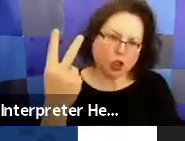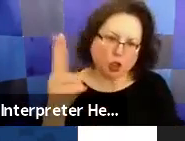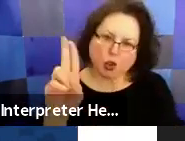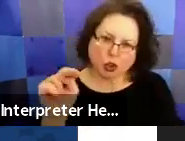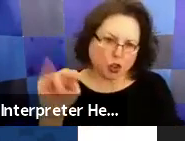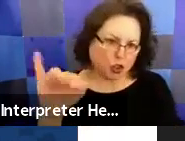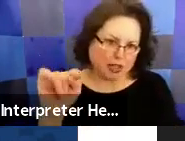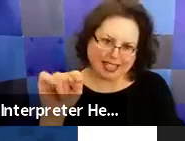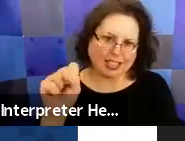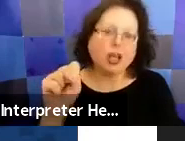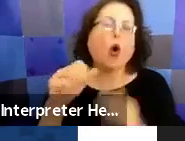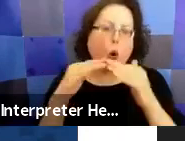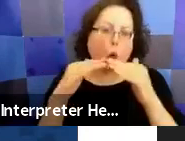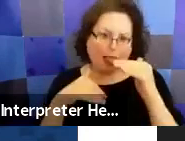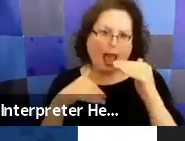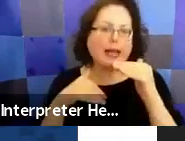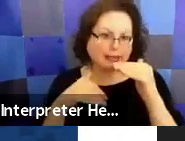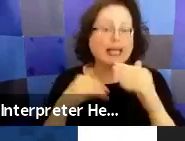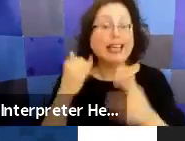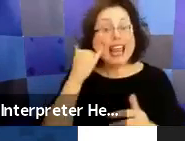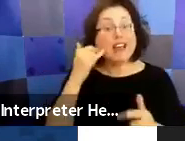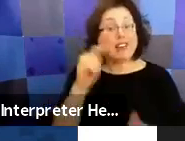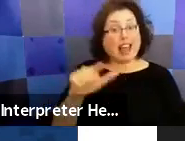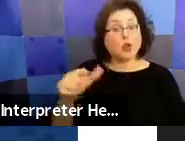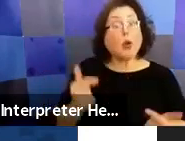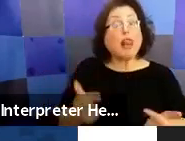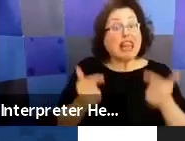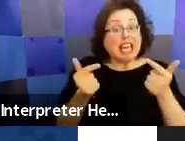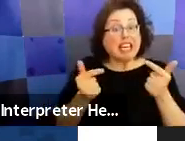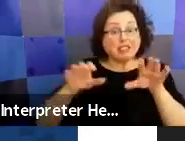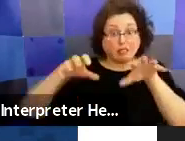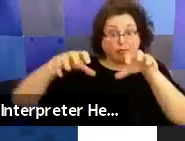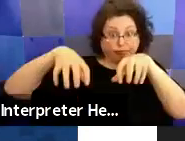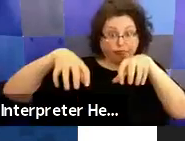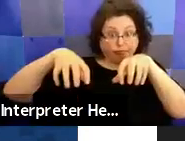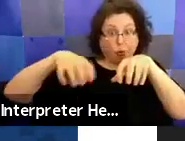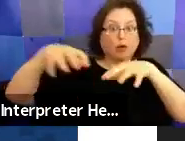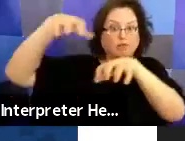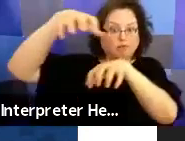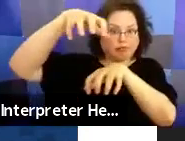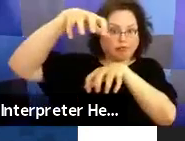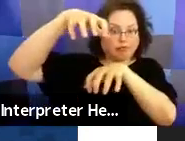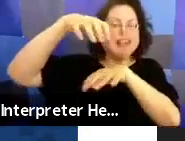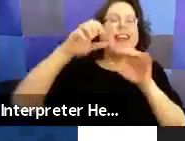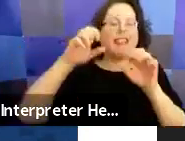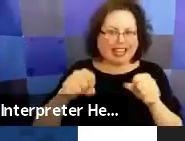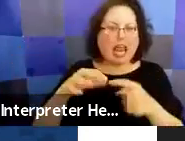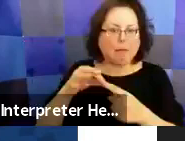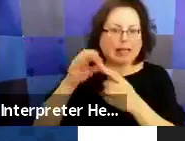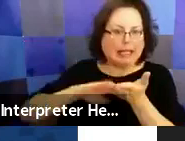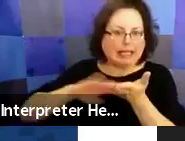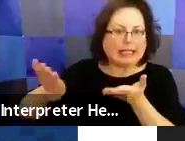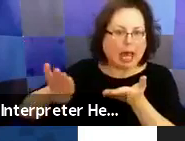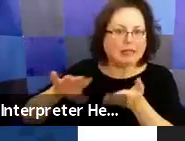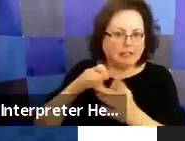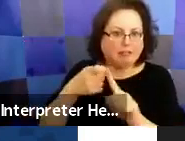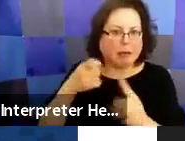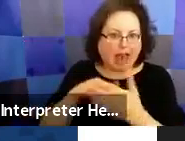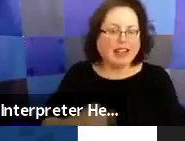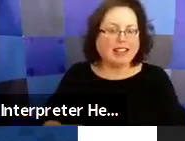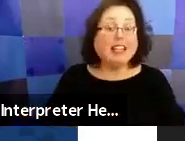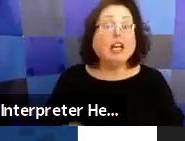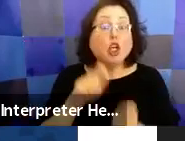if that landlord is living in the unit, they may be exempt from the Fair Housing Act. Certain